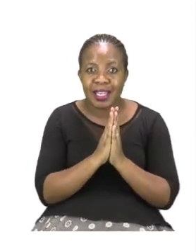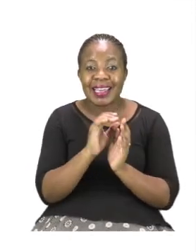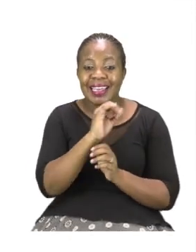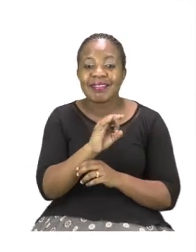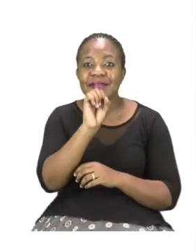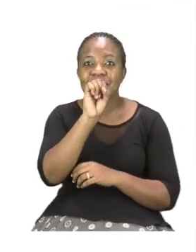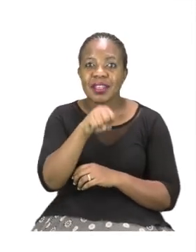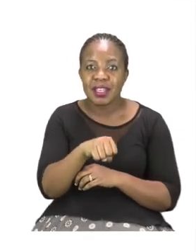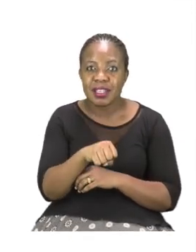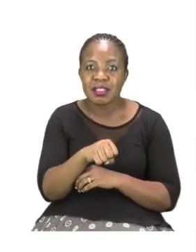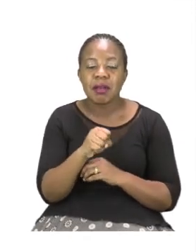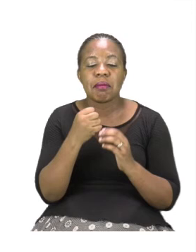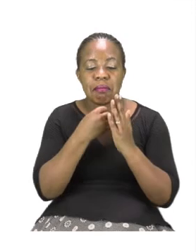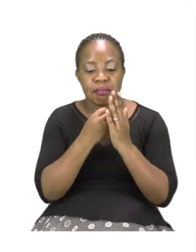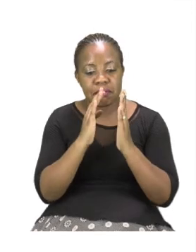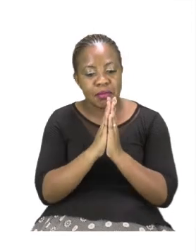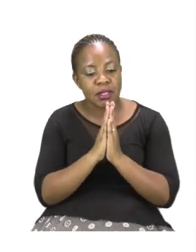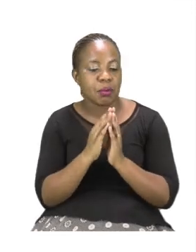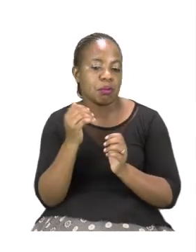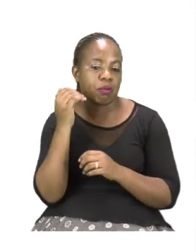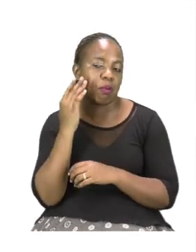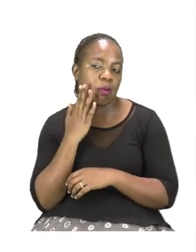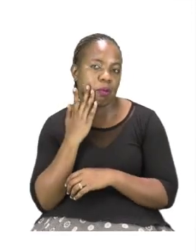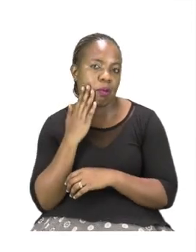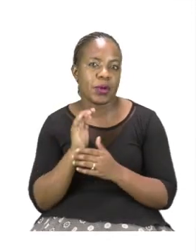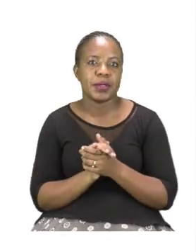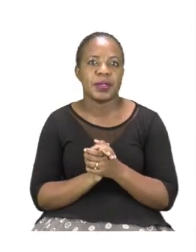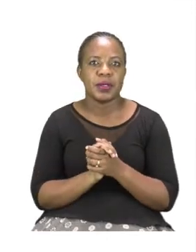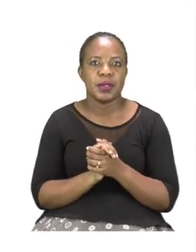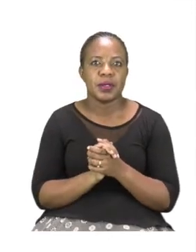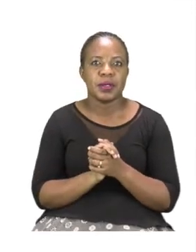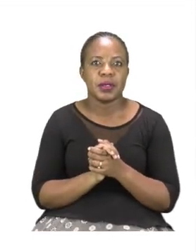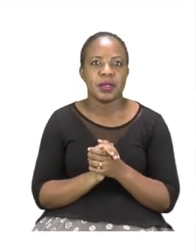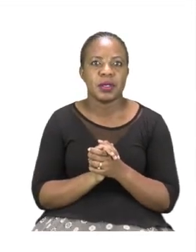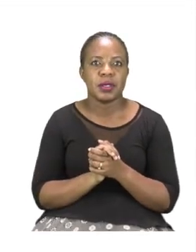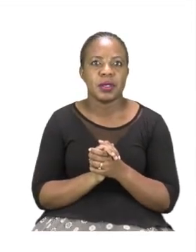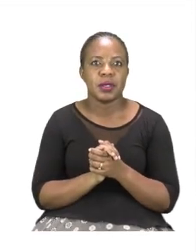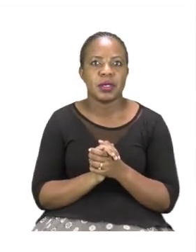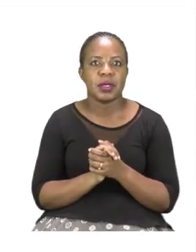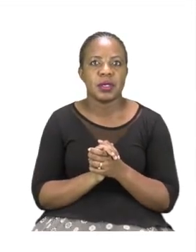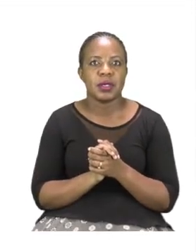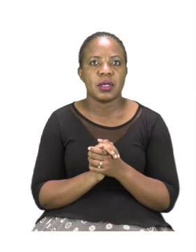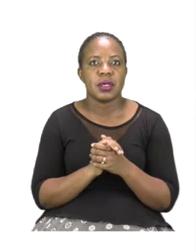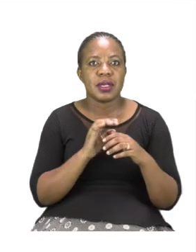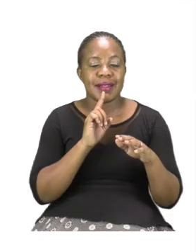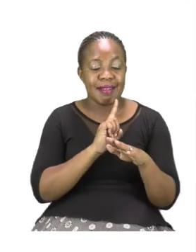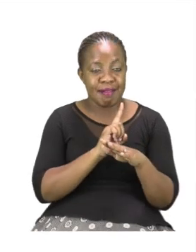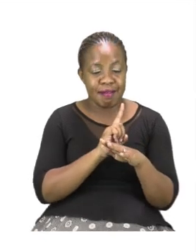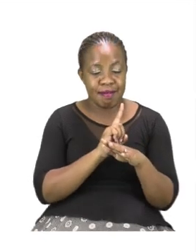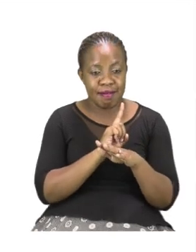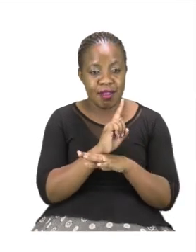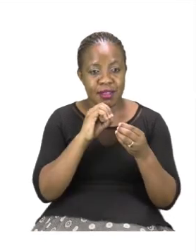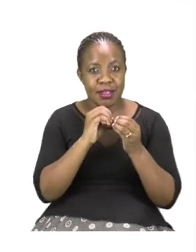pray? So the first one is a fill-in question where we are supposed to get the